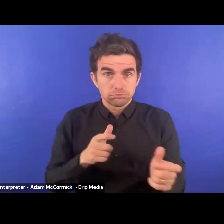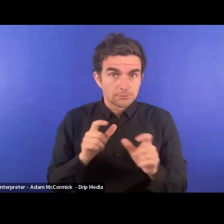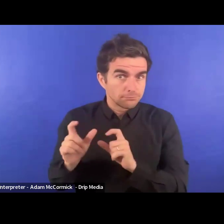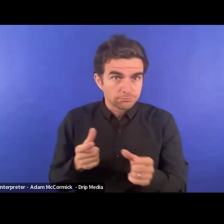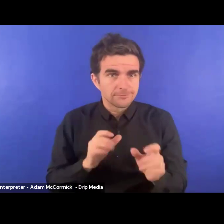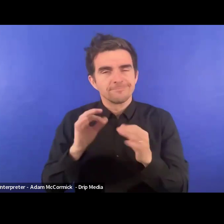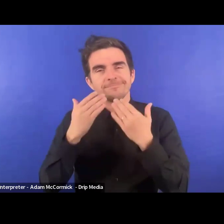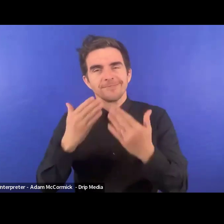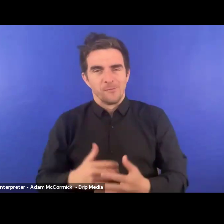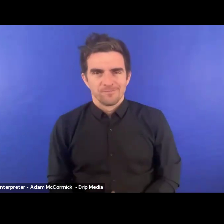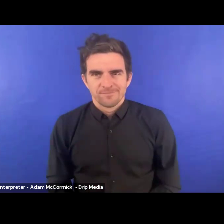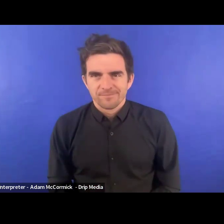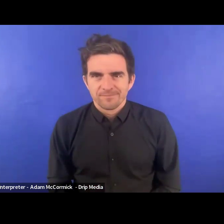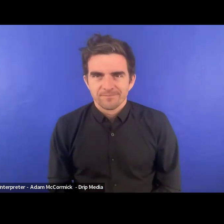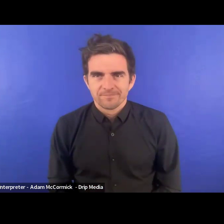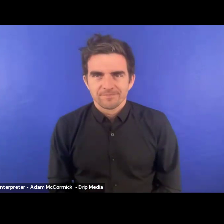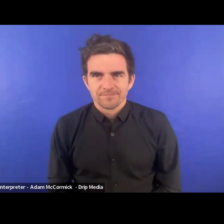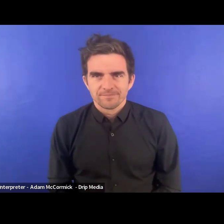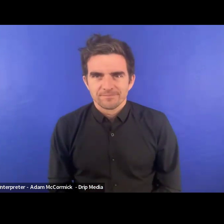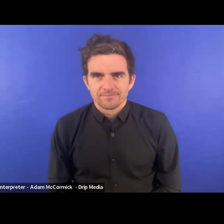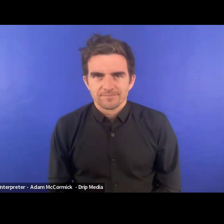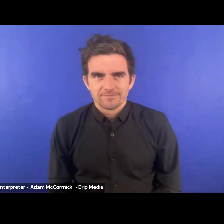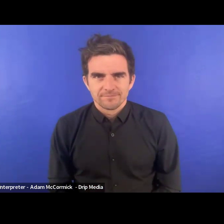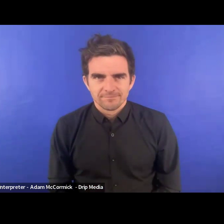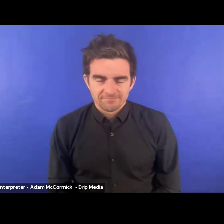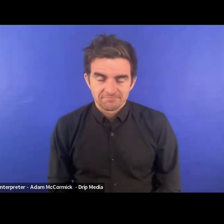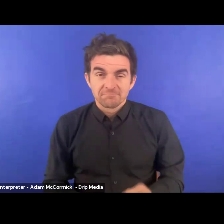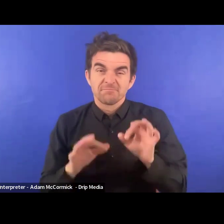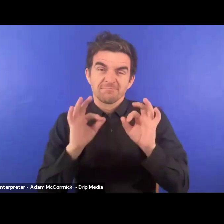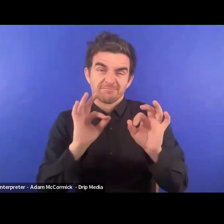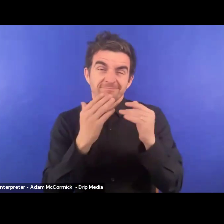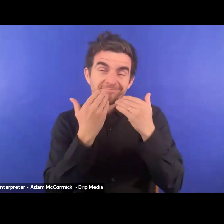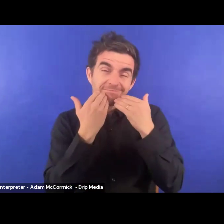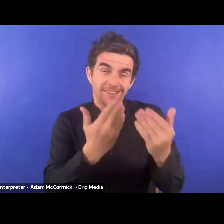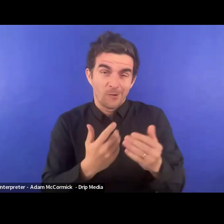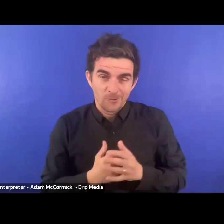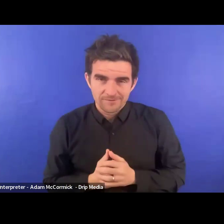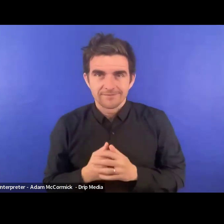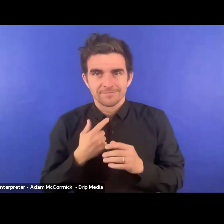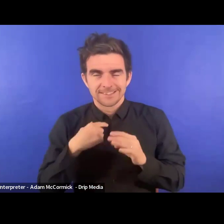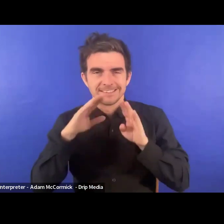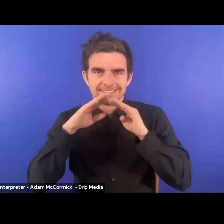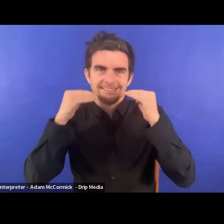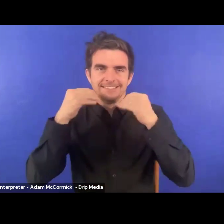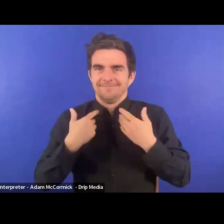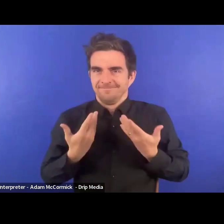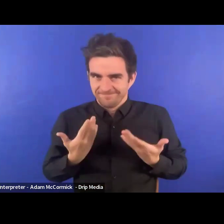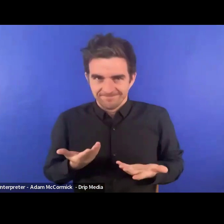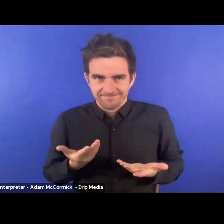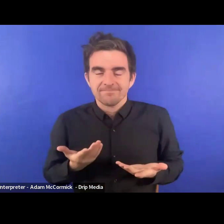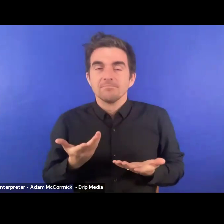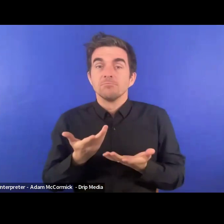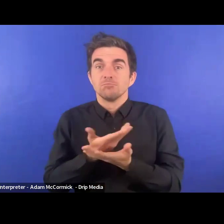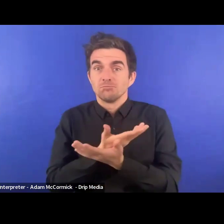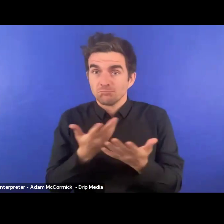Thank you so much, Eliana, and happy to be here with you all on this call. I'm going to show you a bit